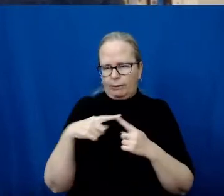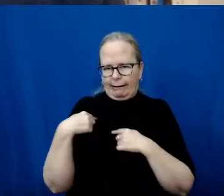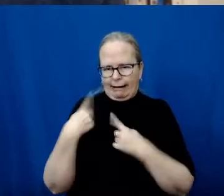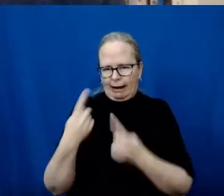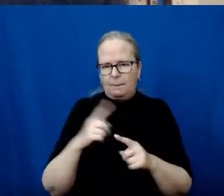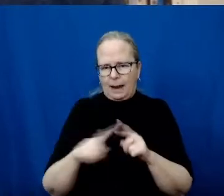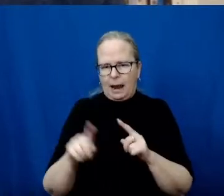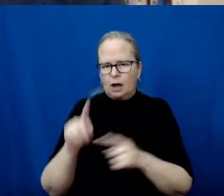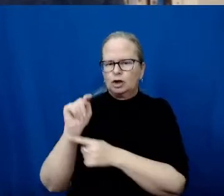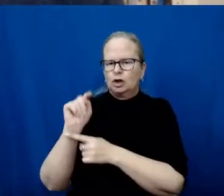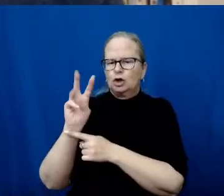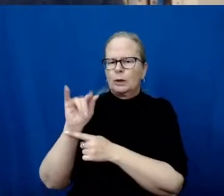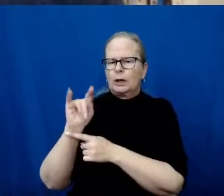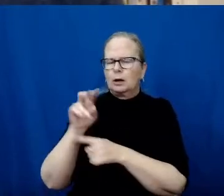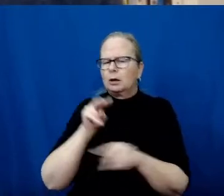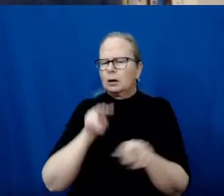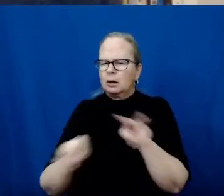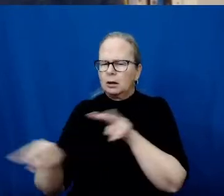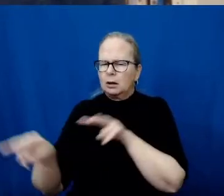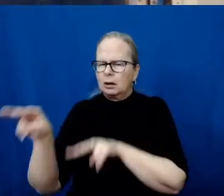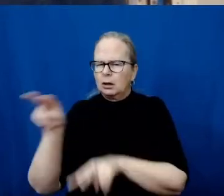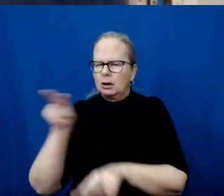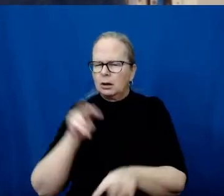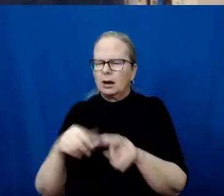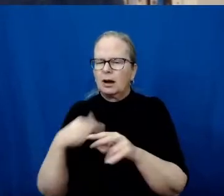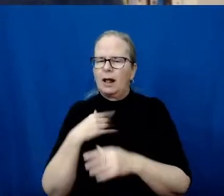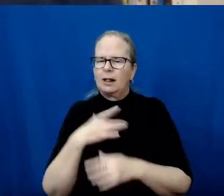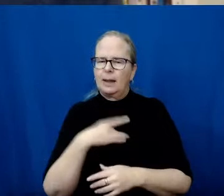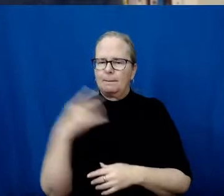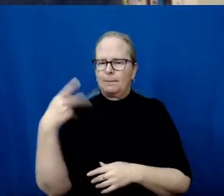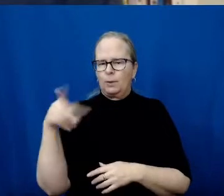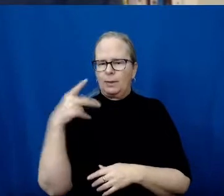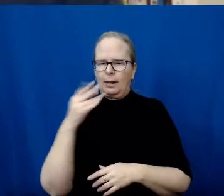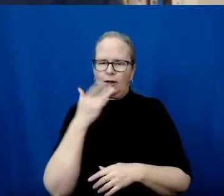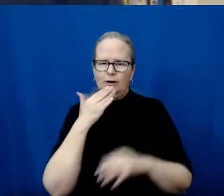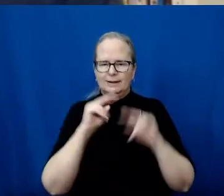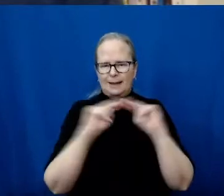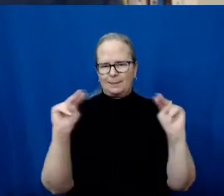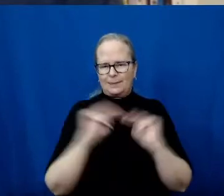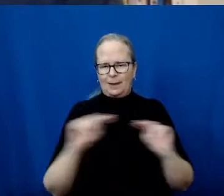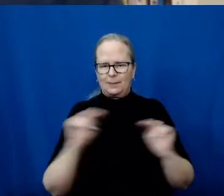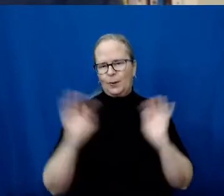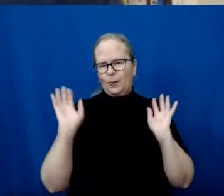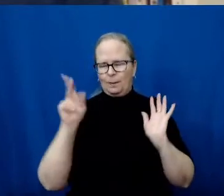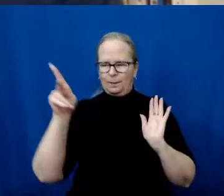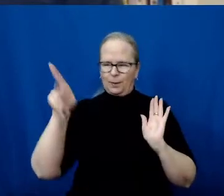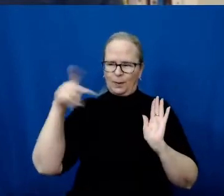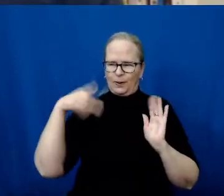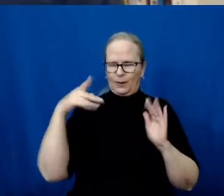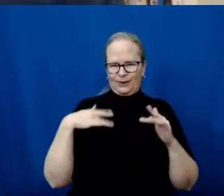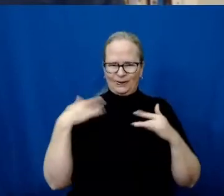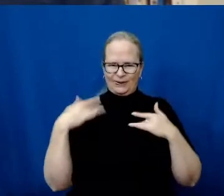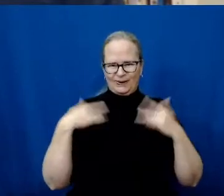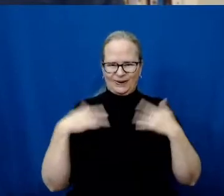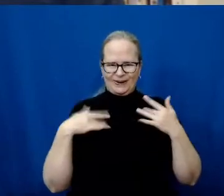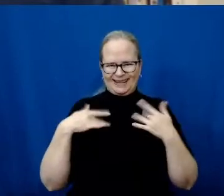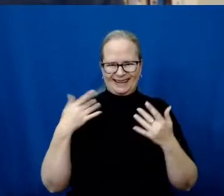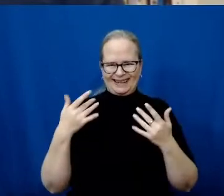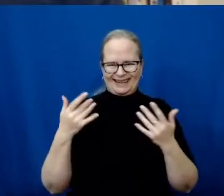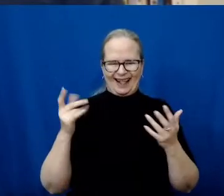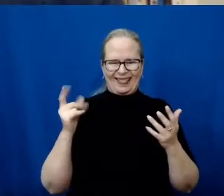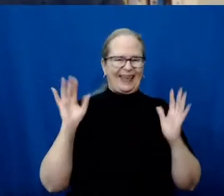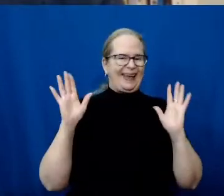excited inside. And within 3 minutes, Jim Rosenthal tweeted me back, and we had a lovely